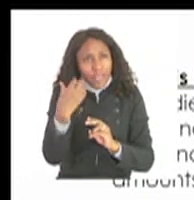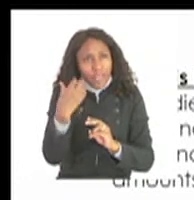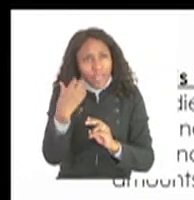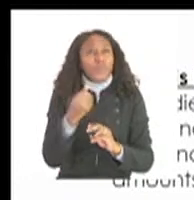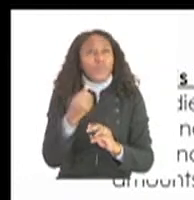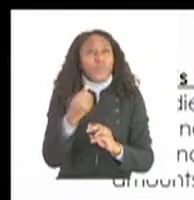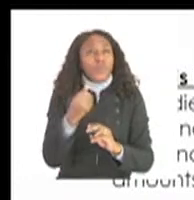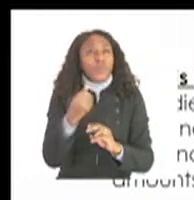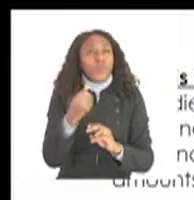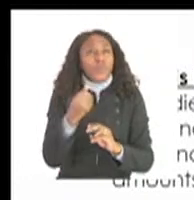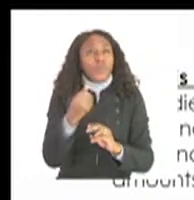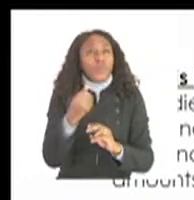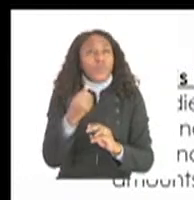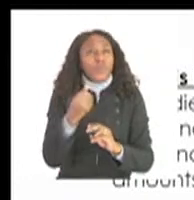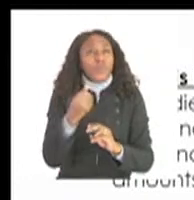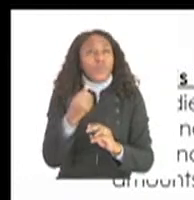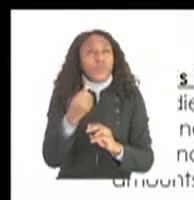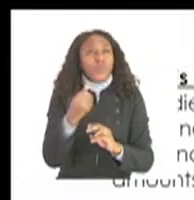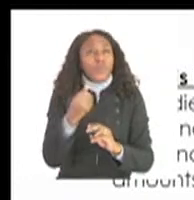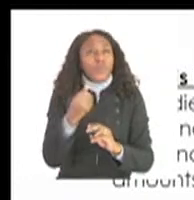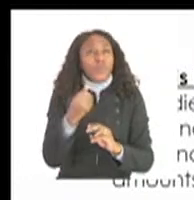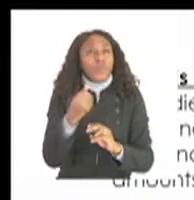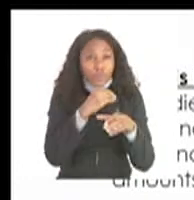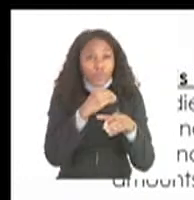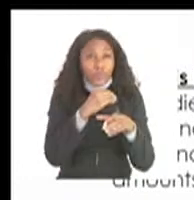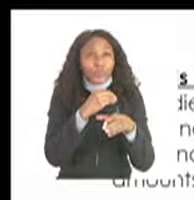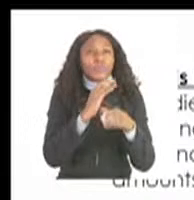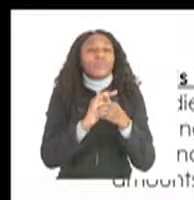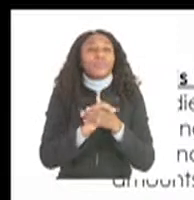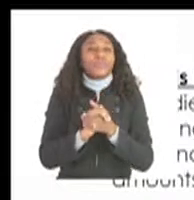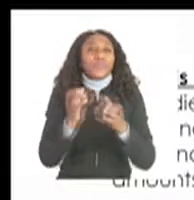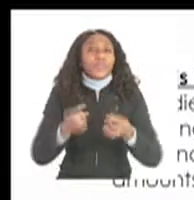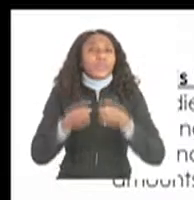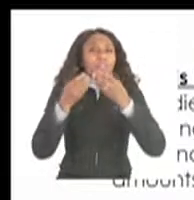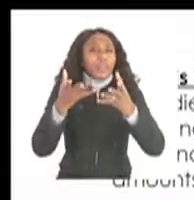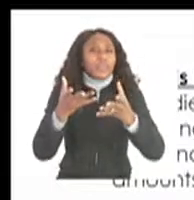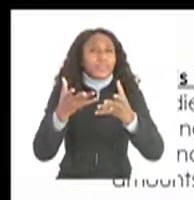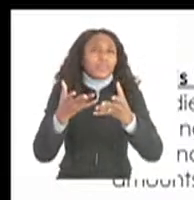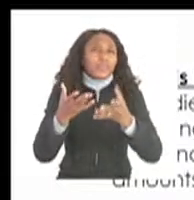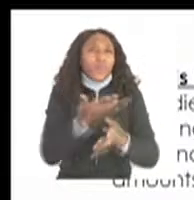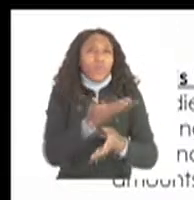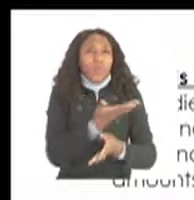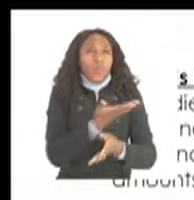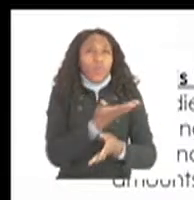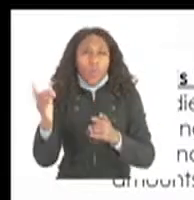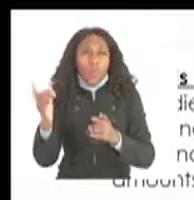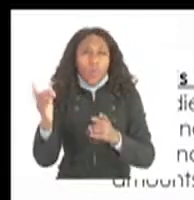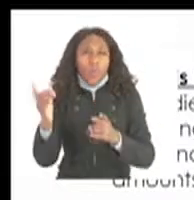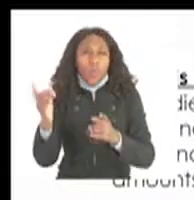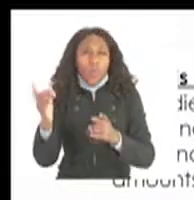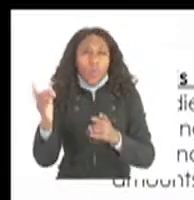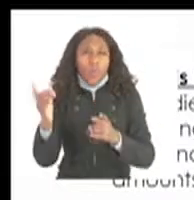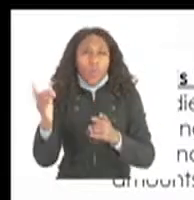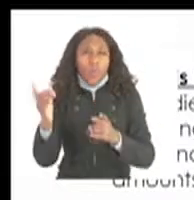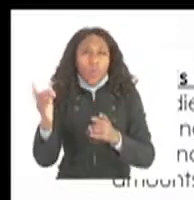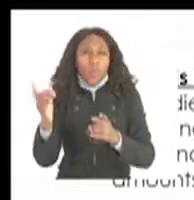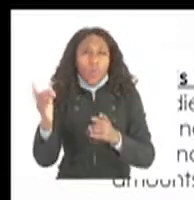food substances or can provide us with all the nutrients our